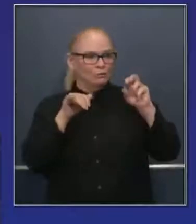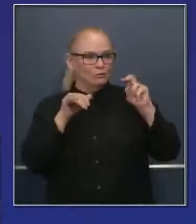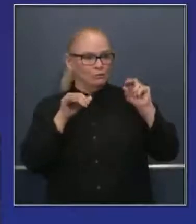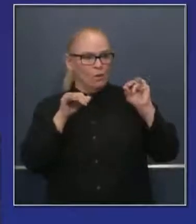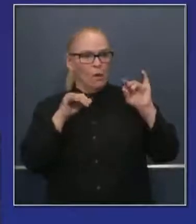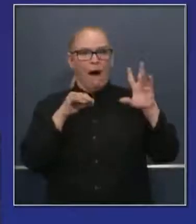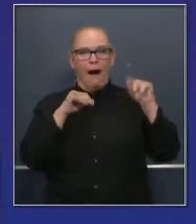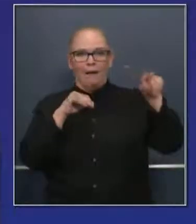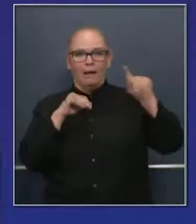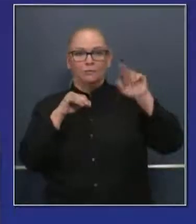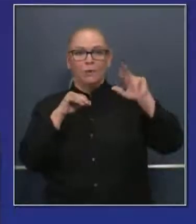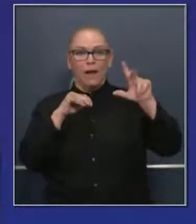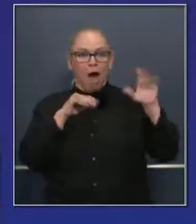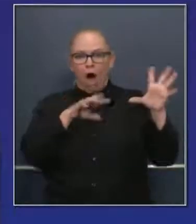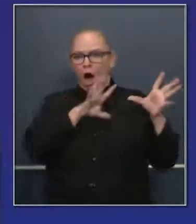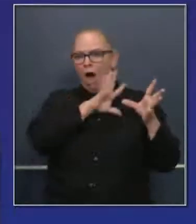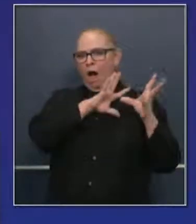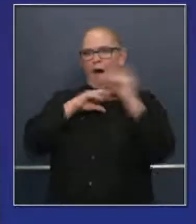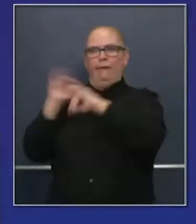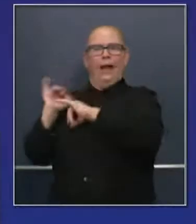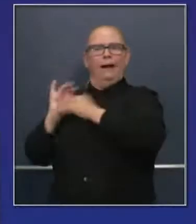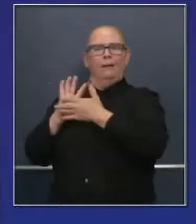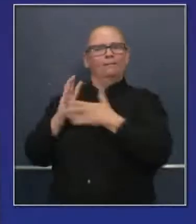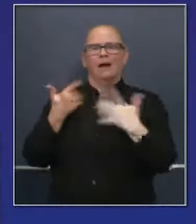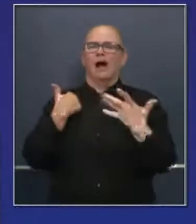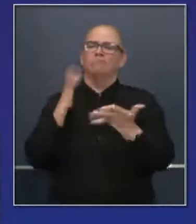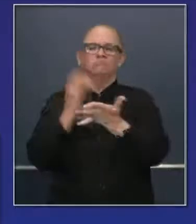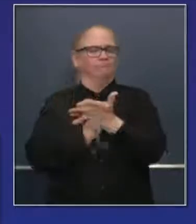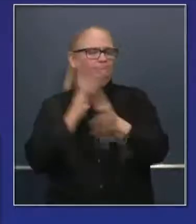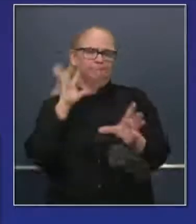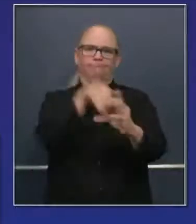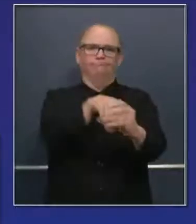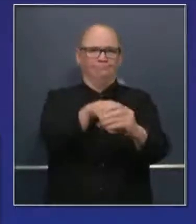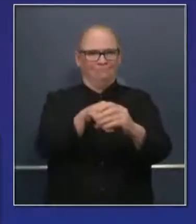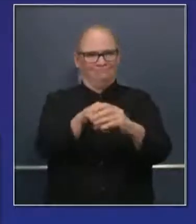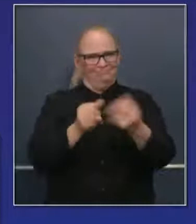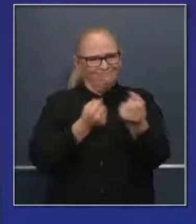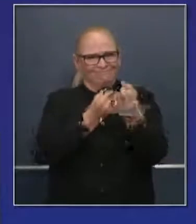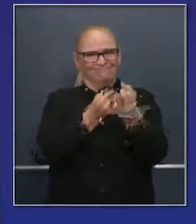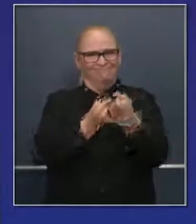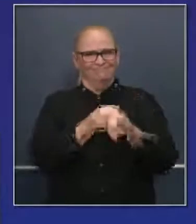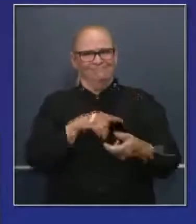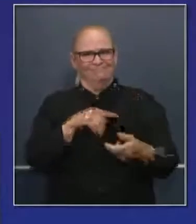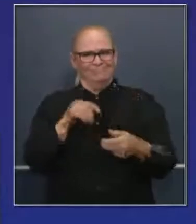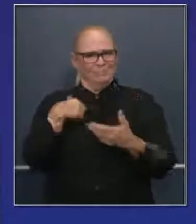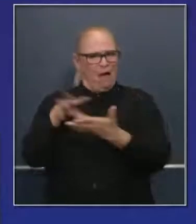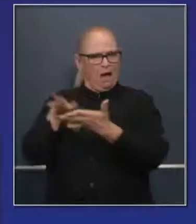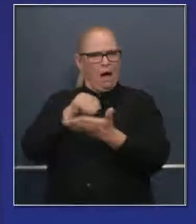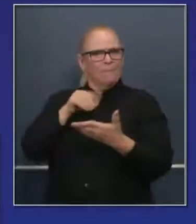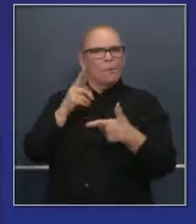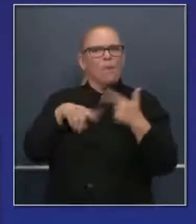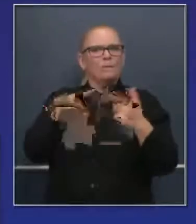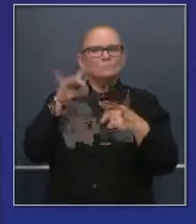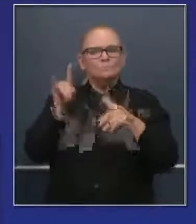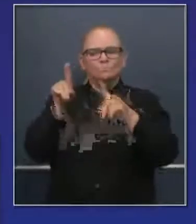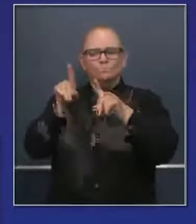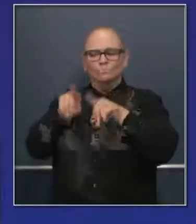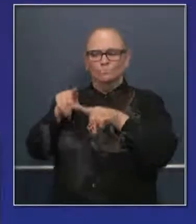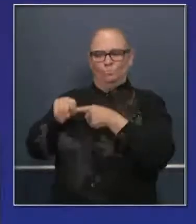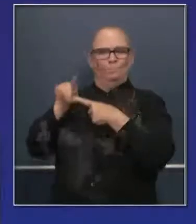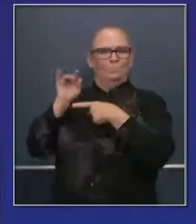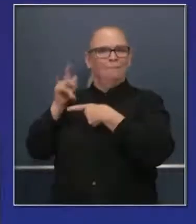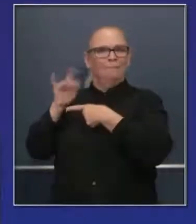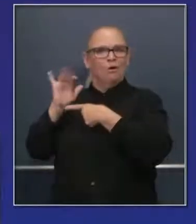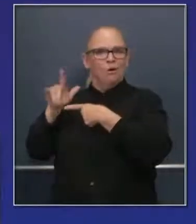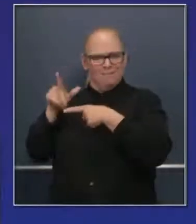it was appropriate to intervene using the information, using the experience, the best practice, the data